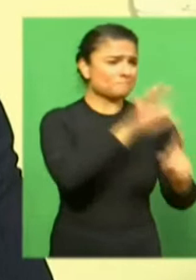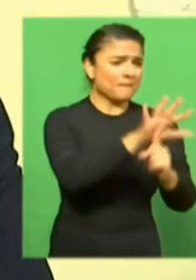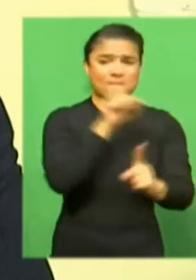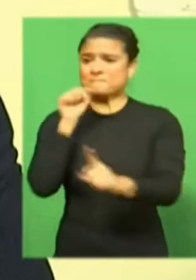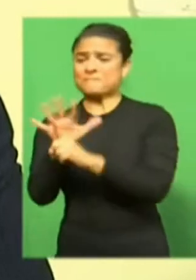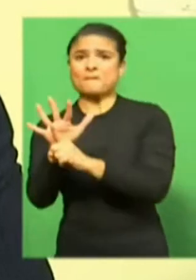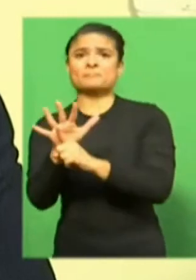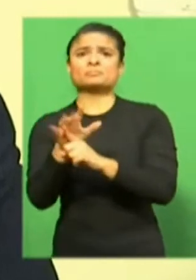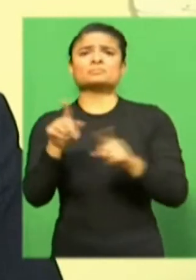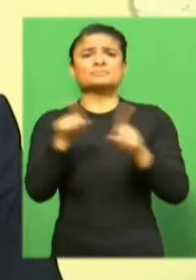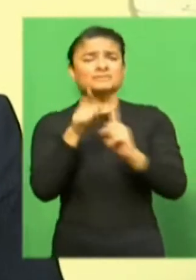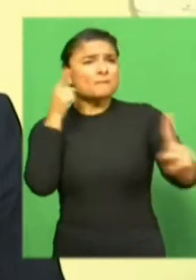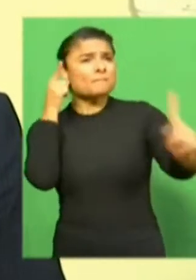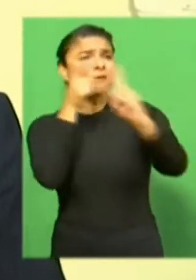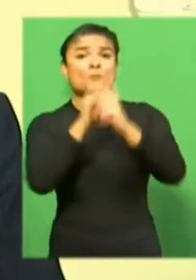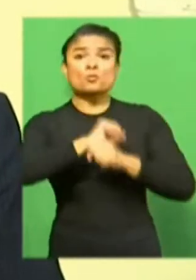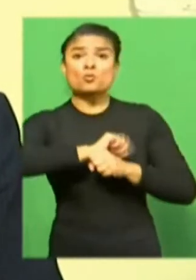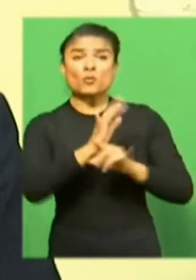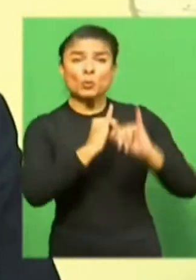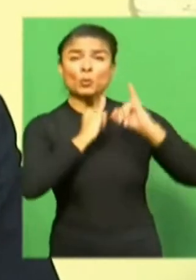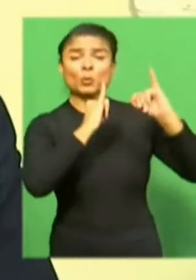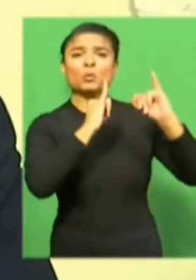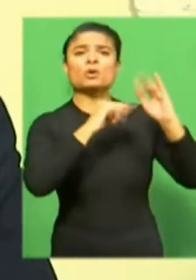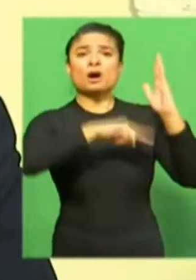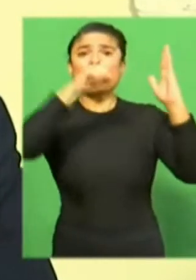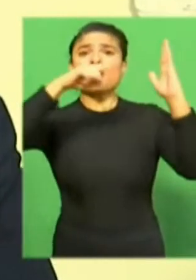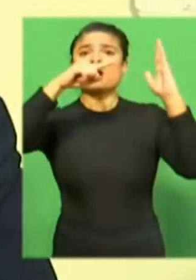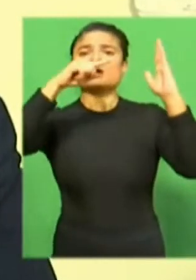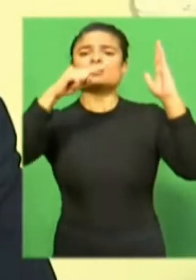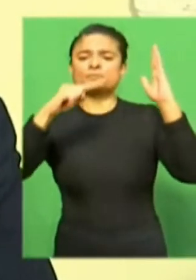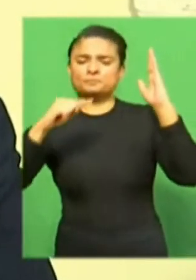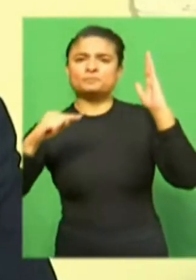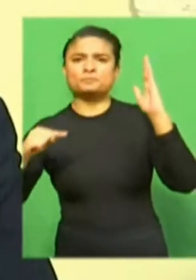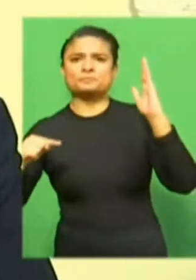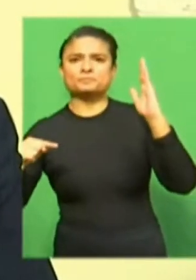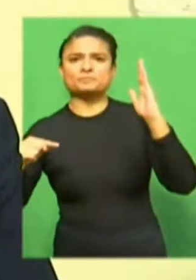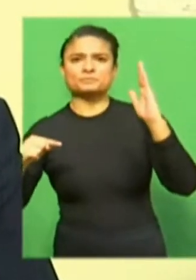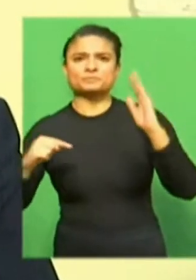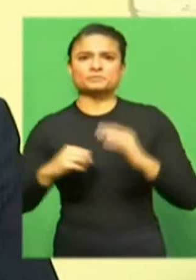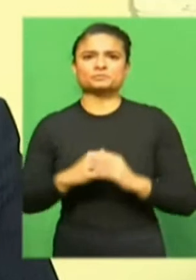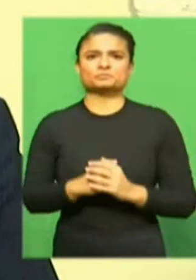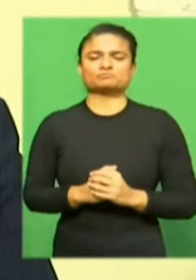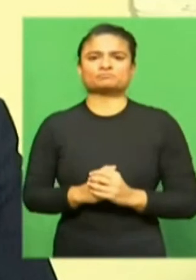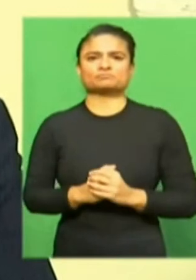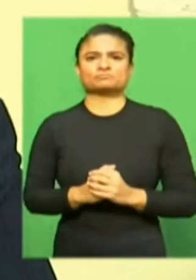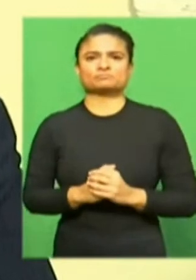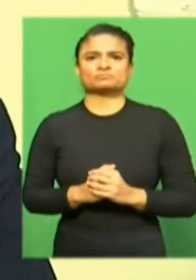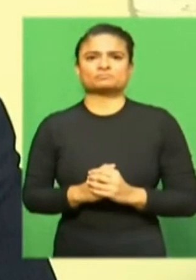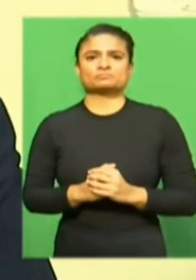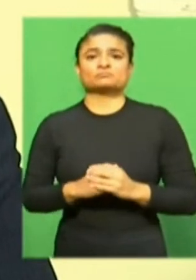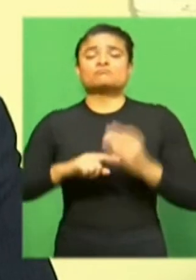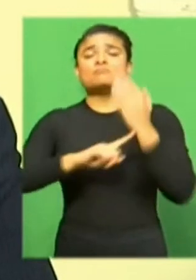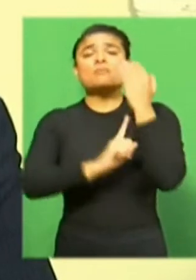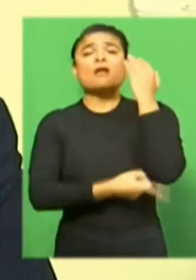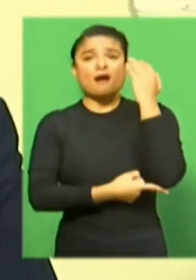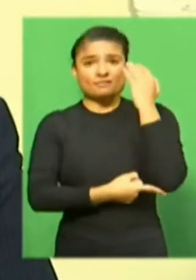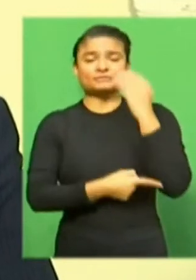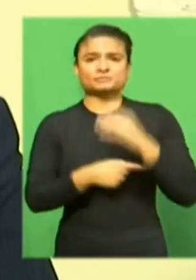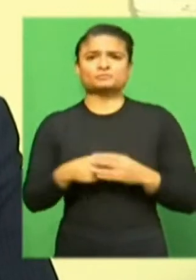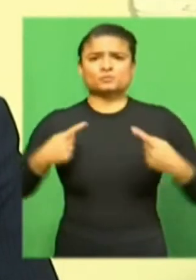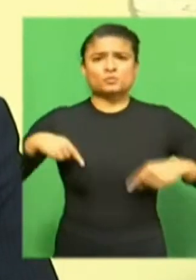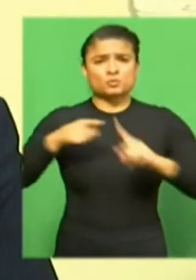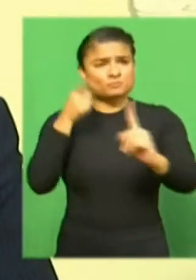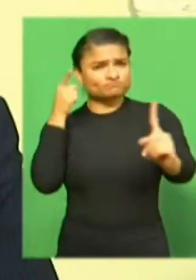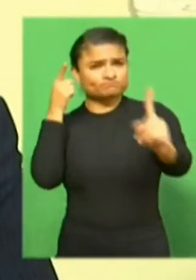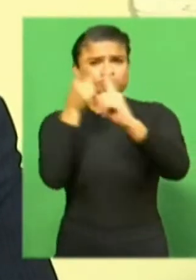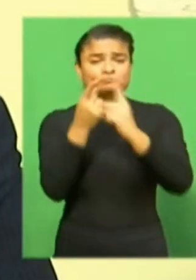Finally, we need to accelerate the implementation of our economic reconstruction and recovery plan to rebuild